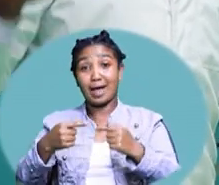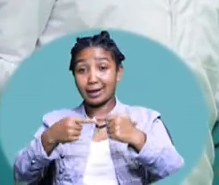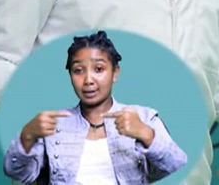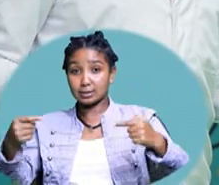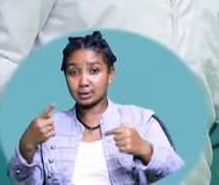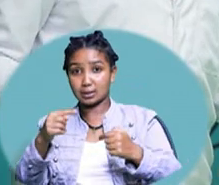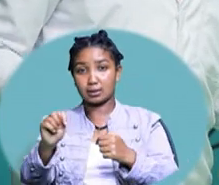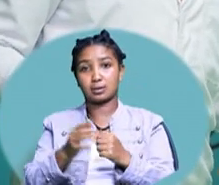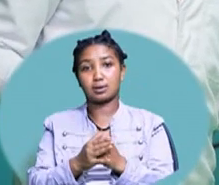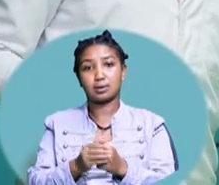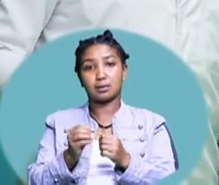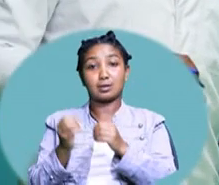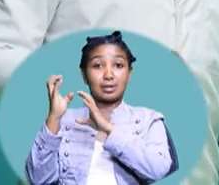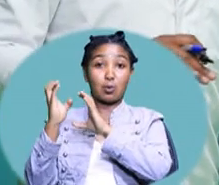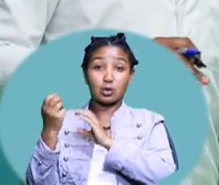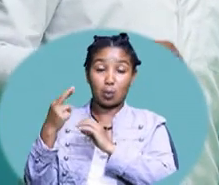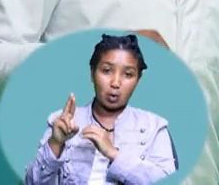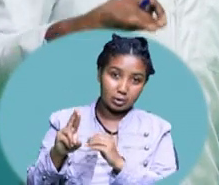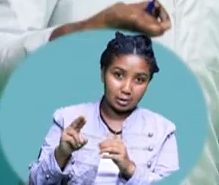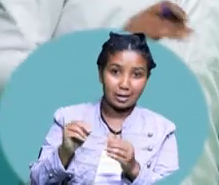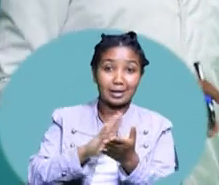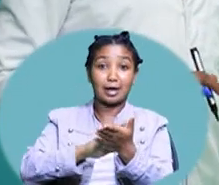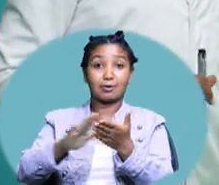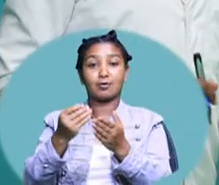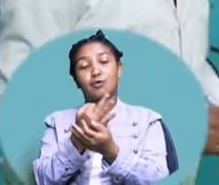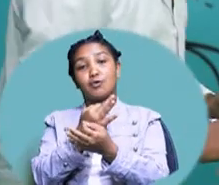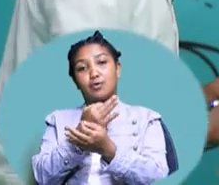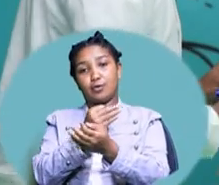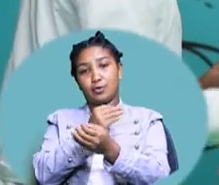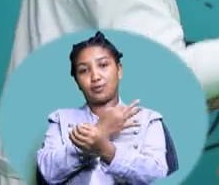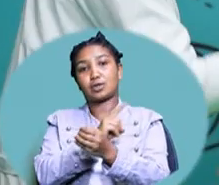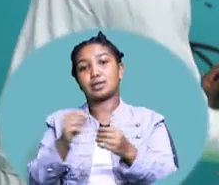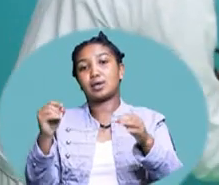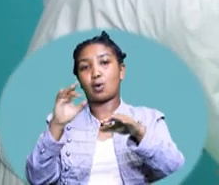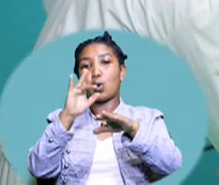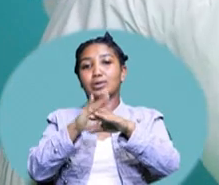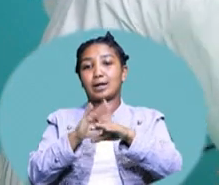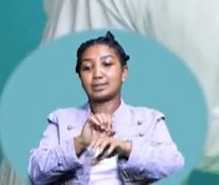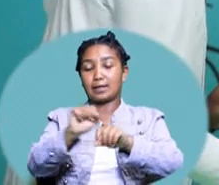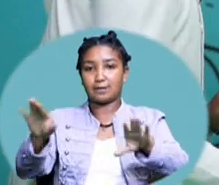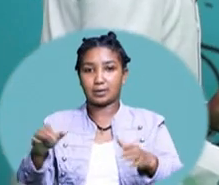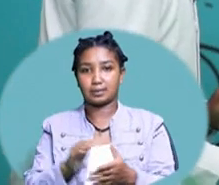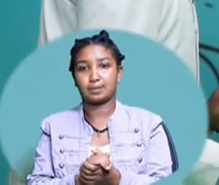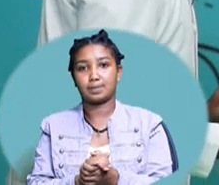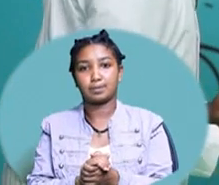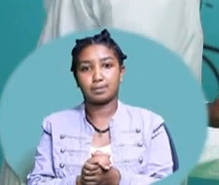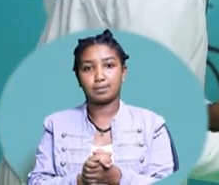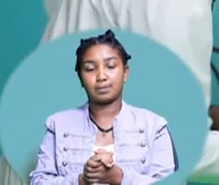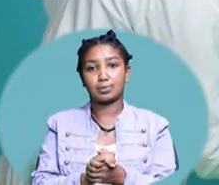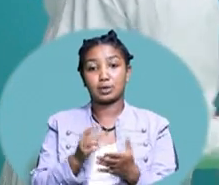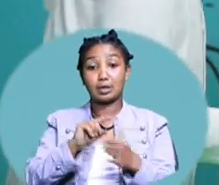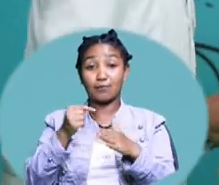against the weight, or it can be the net force on a contact surface. Therefore, the contact surface is the head of this man, might